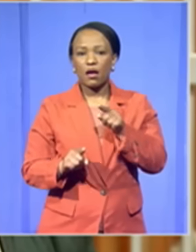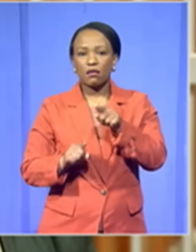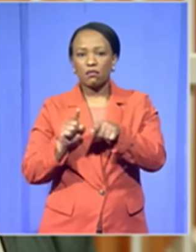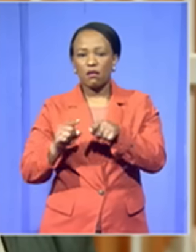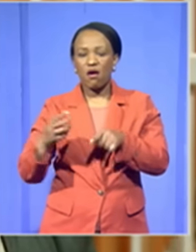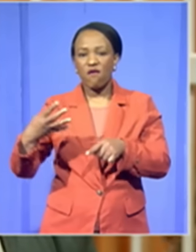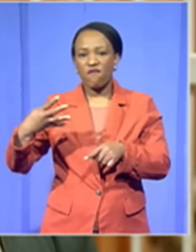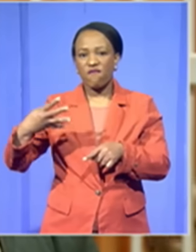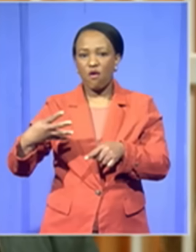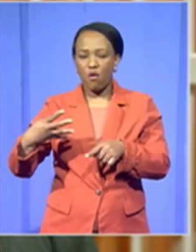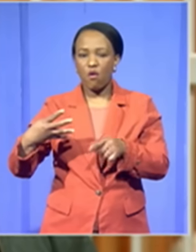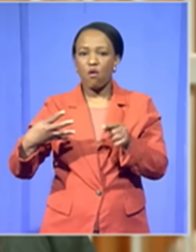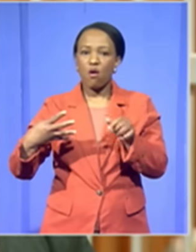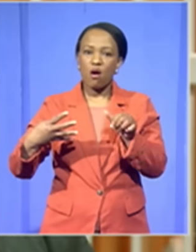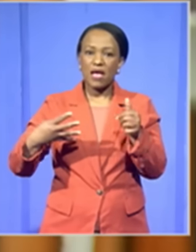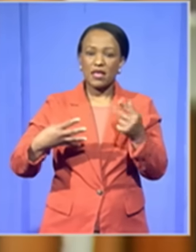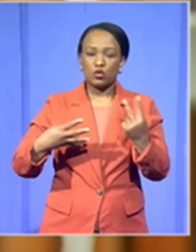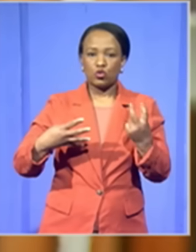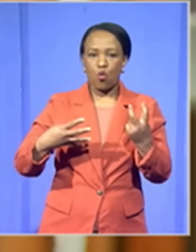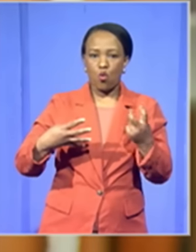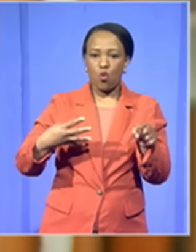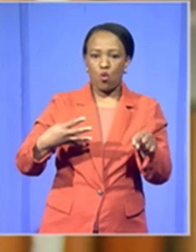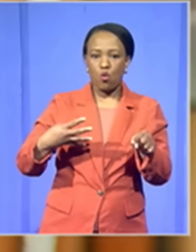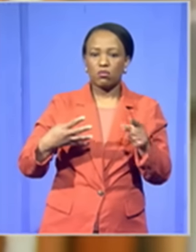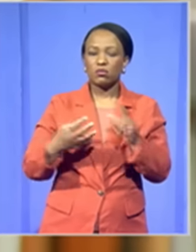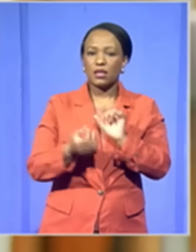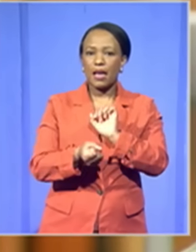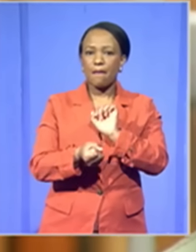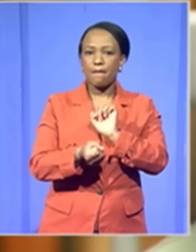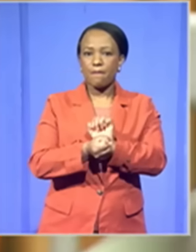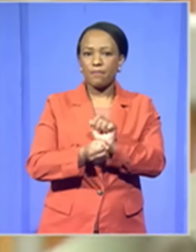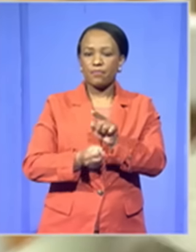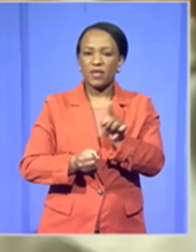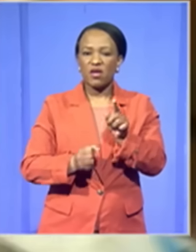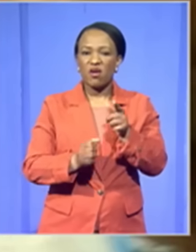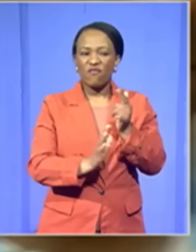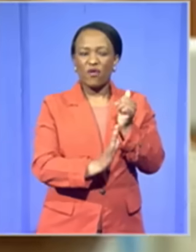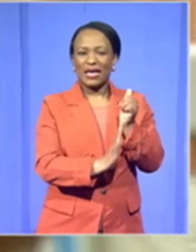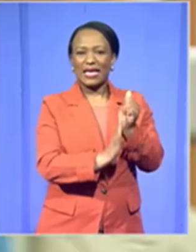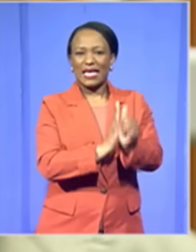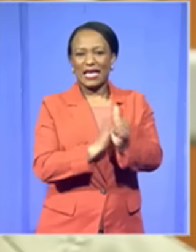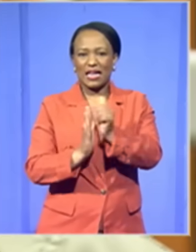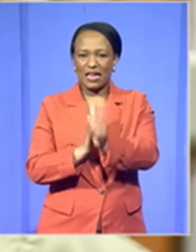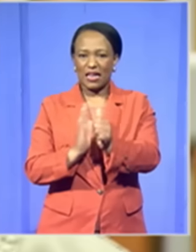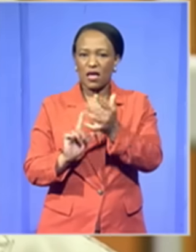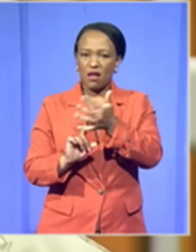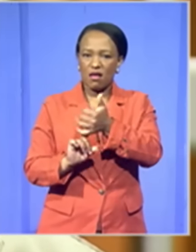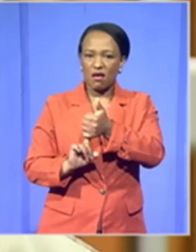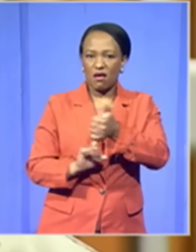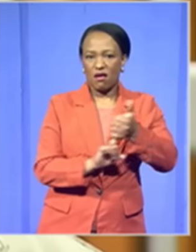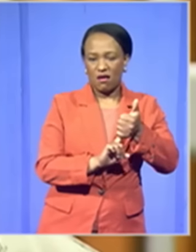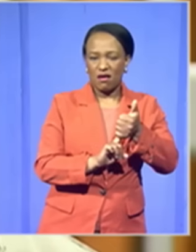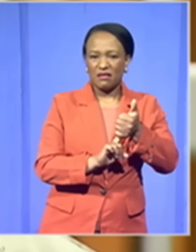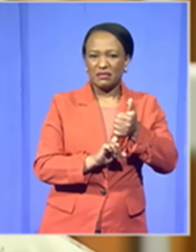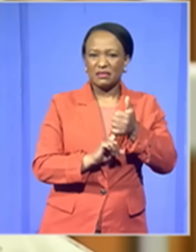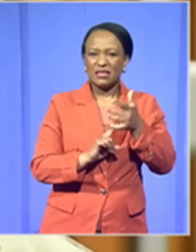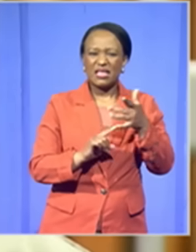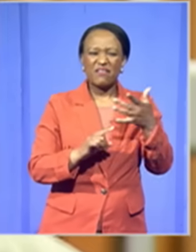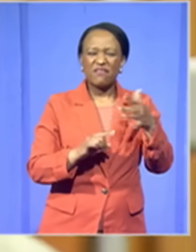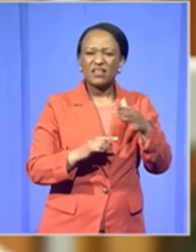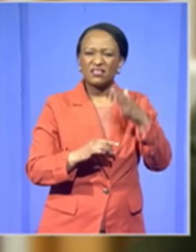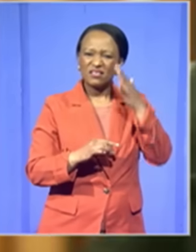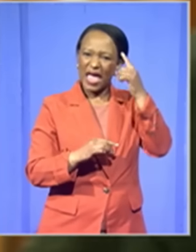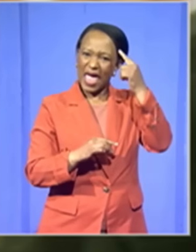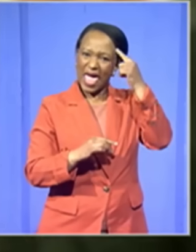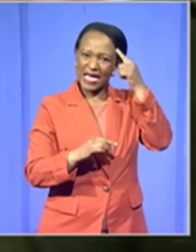kinyeletsa le bonka dilahla ba babedi ba tshwerweng ka diqoso tsa polao ho kwetela le ho ba le dihloho tsa batho ba